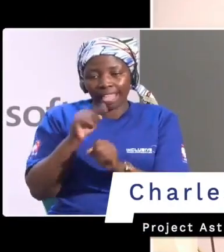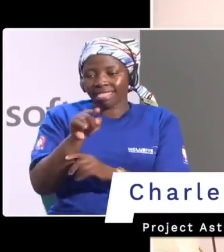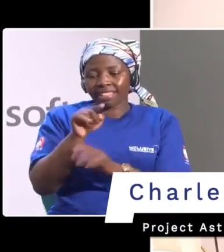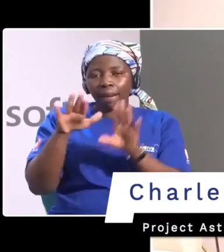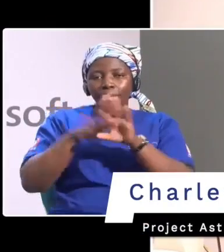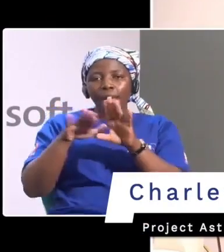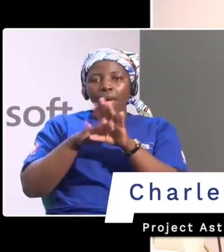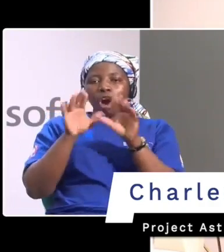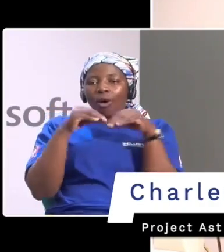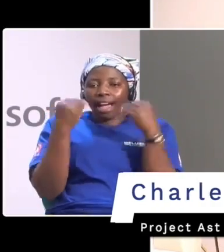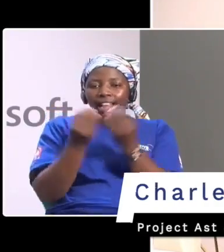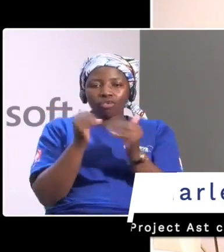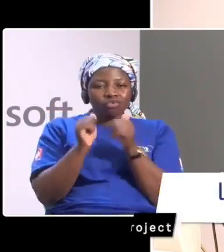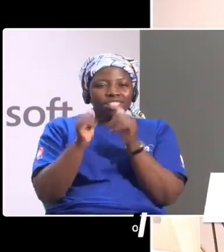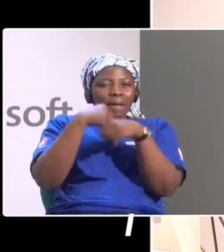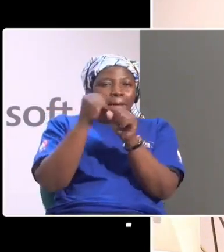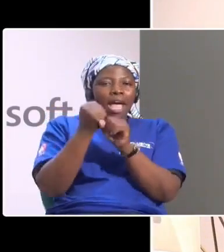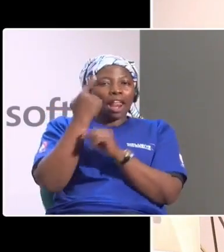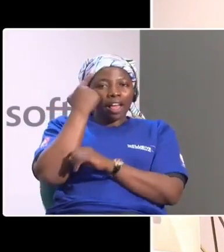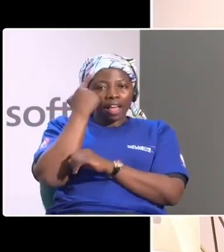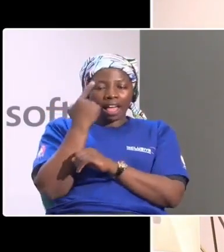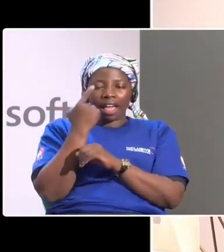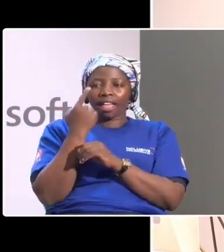a membership organization that is made up of